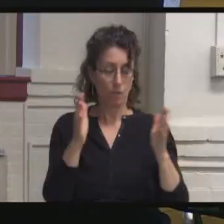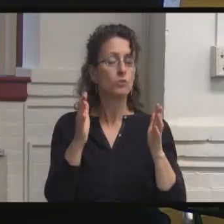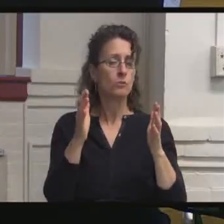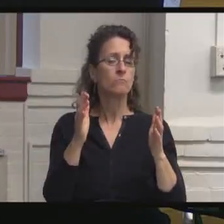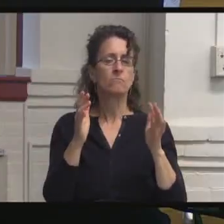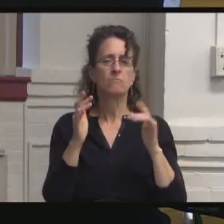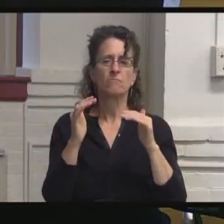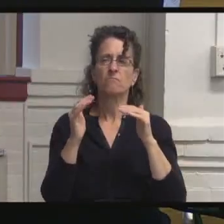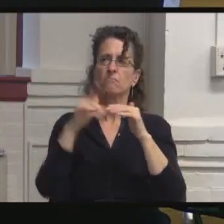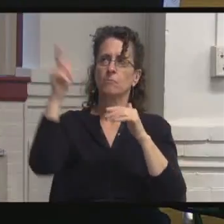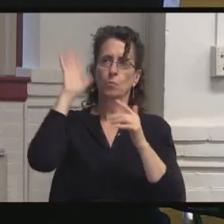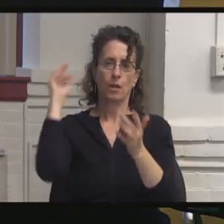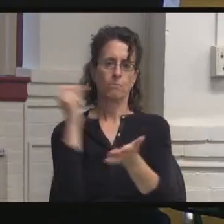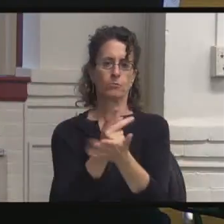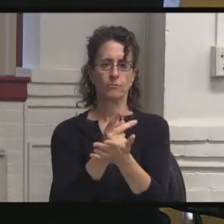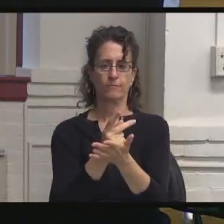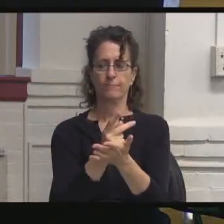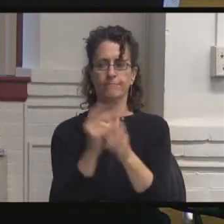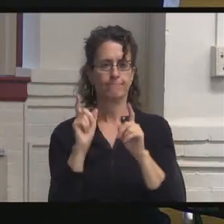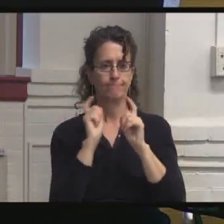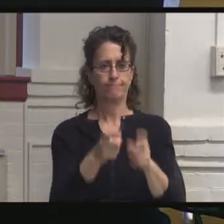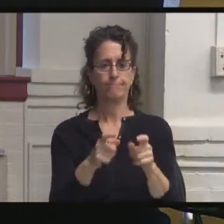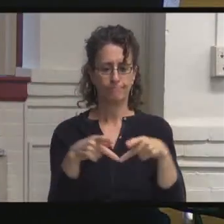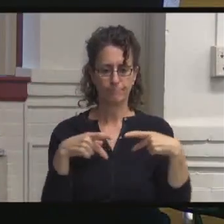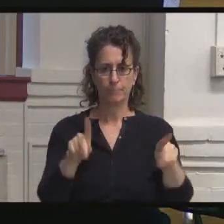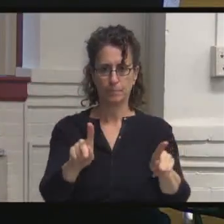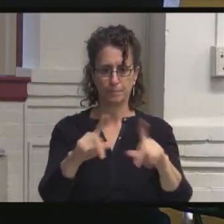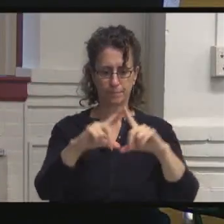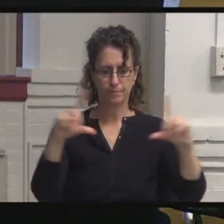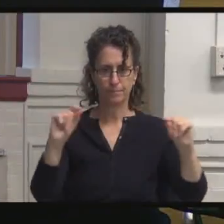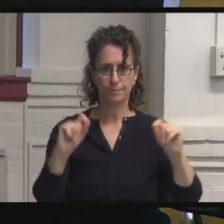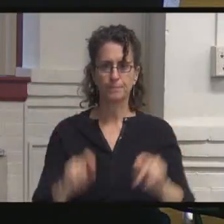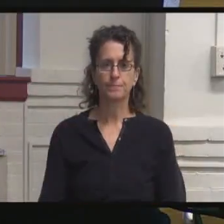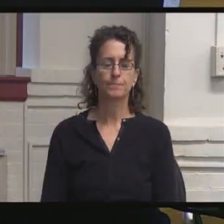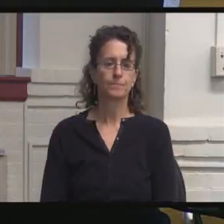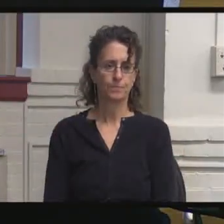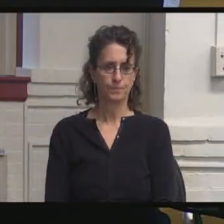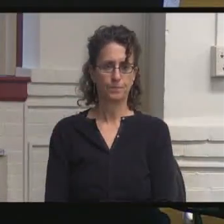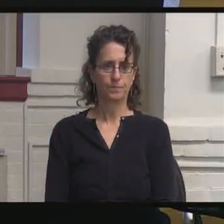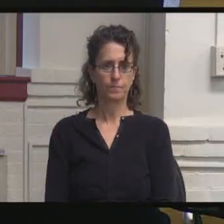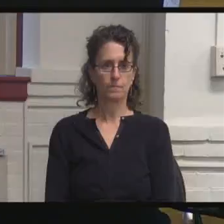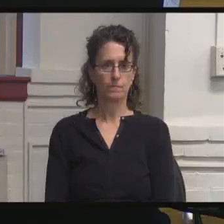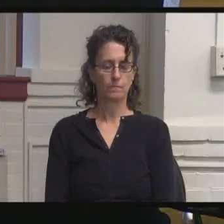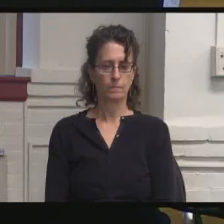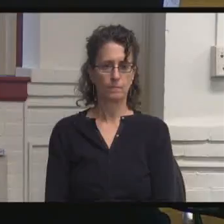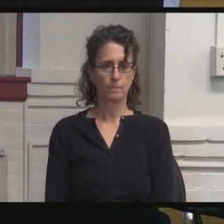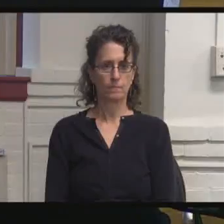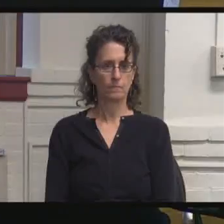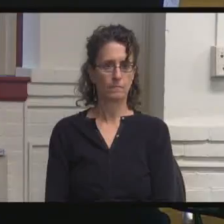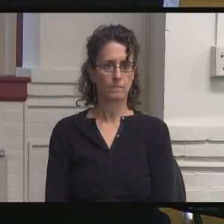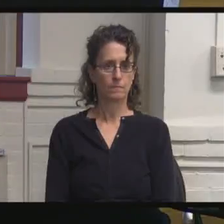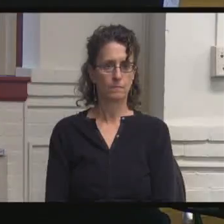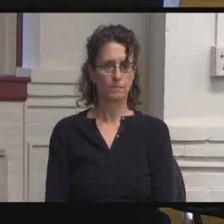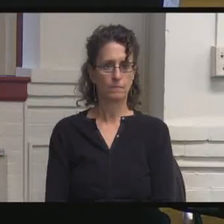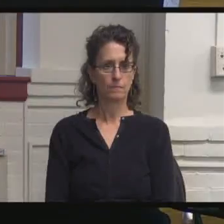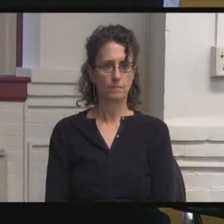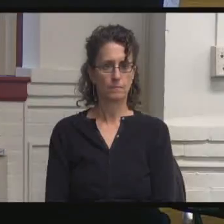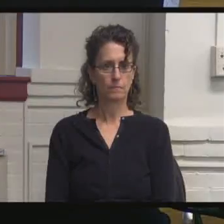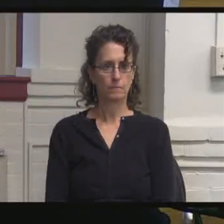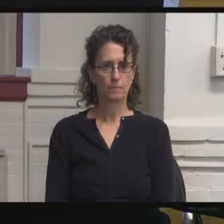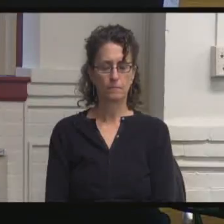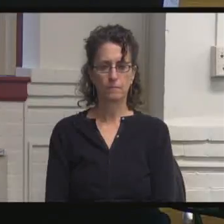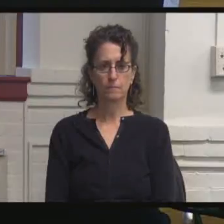The community had the ability to simply fill out a questionnaire. I didn't, you know, acknowledge that